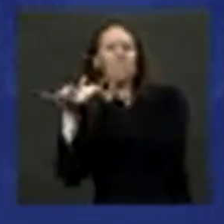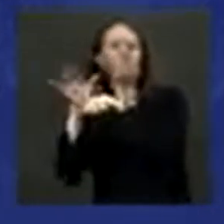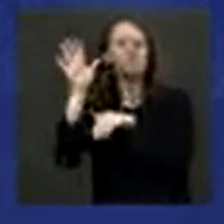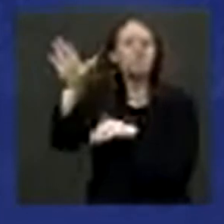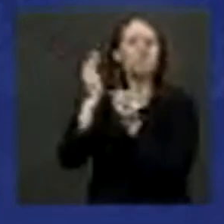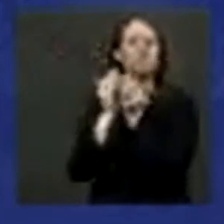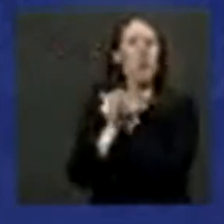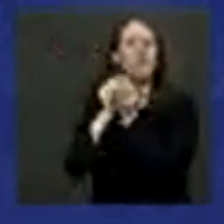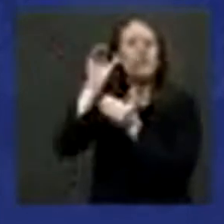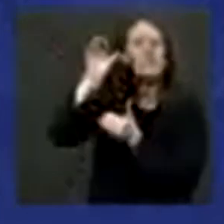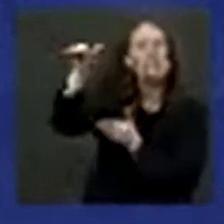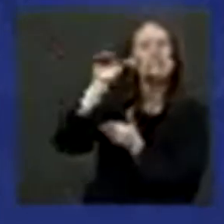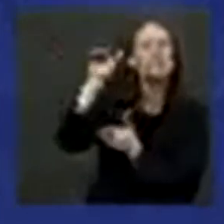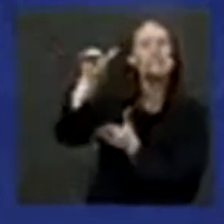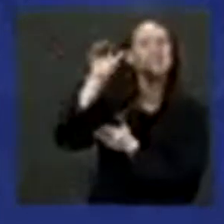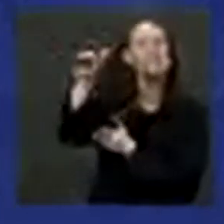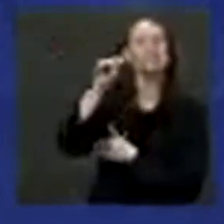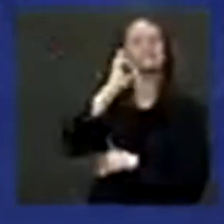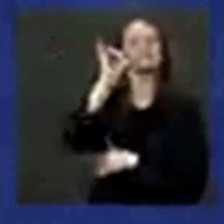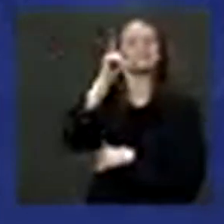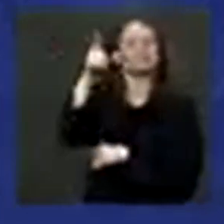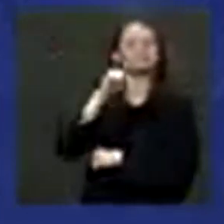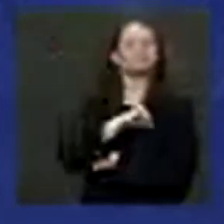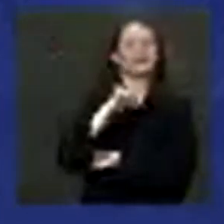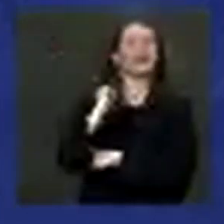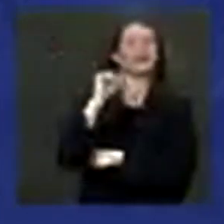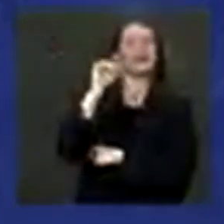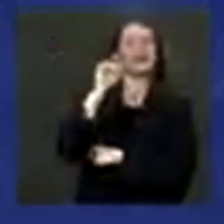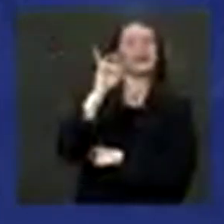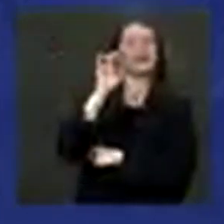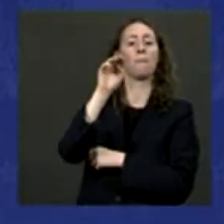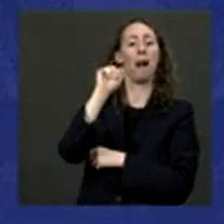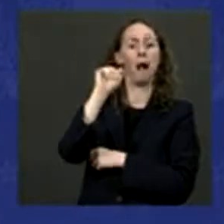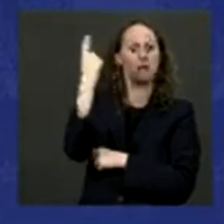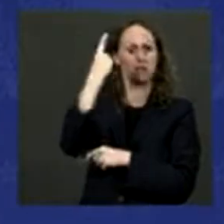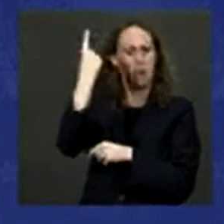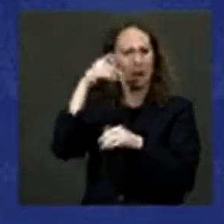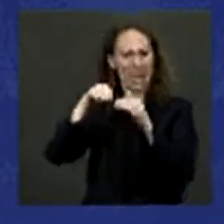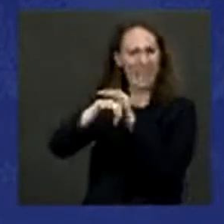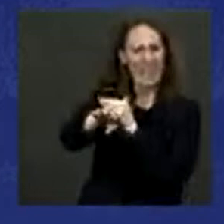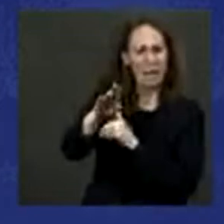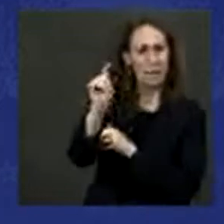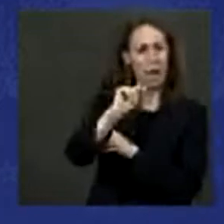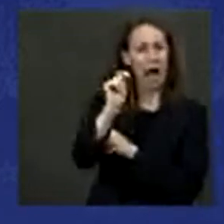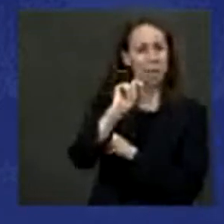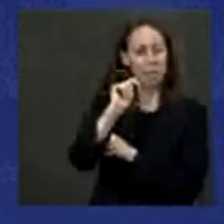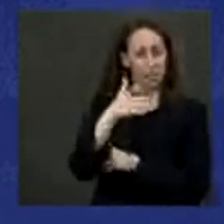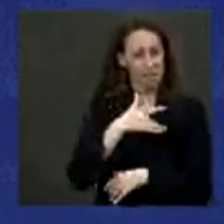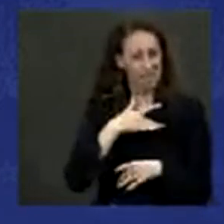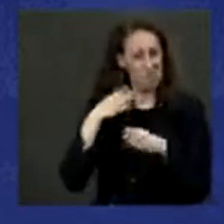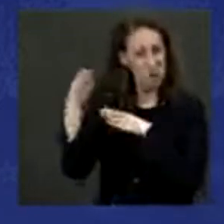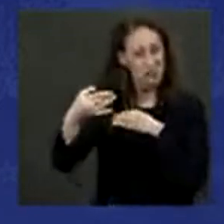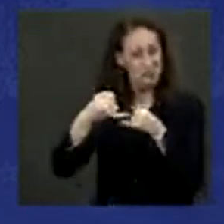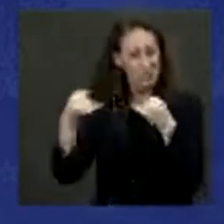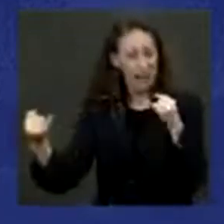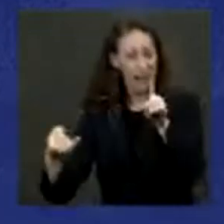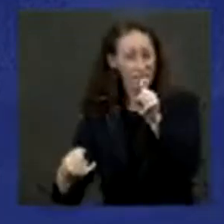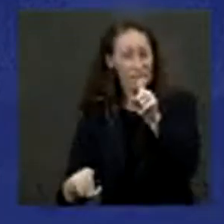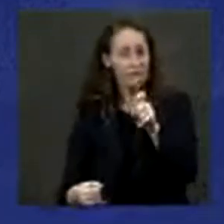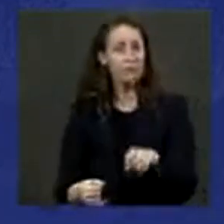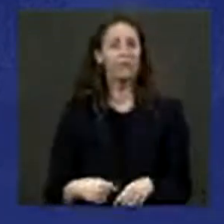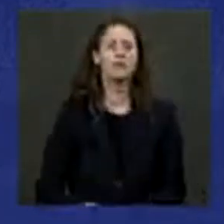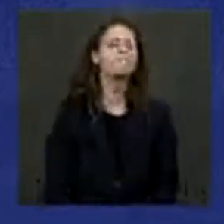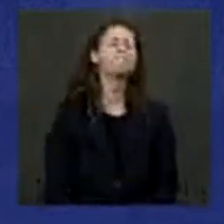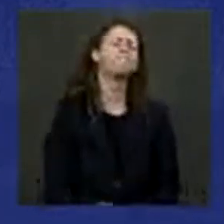was chased into a restroom. Do you think that those tactics are crossing a line? I don't think they're appropriate tactics, but it happens